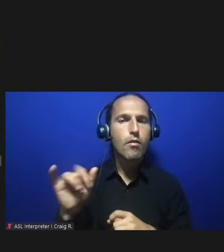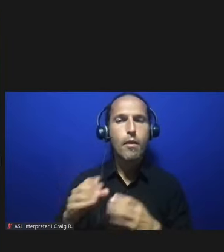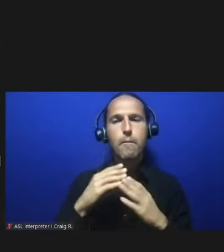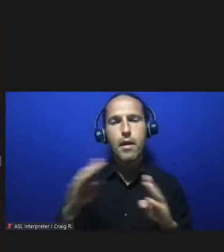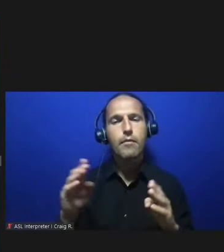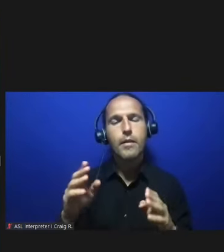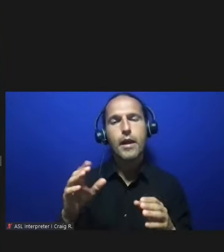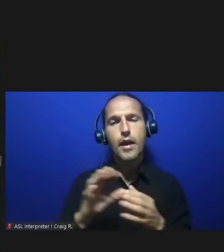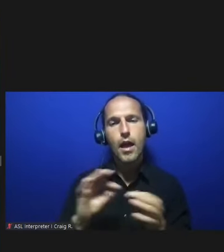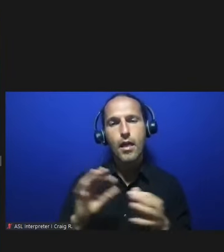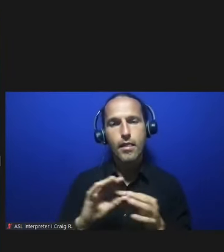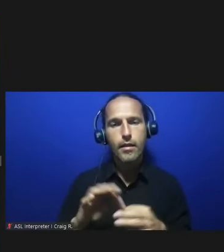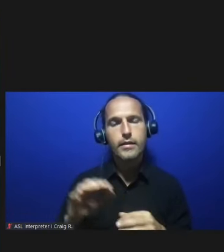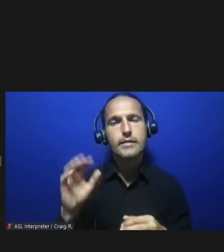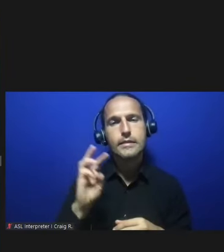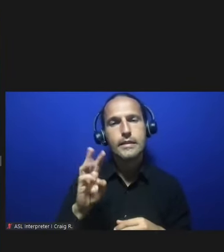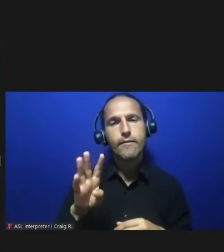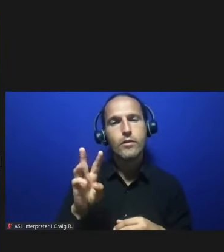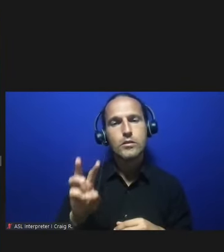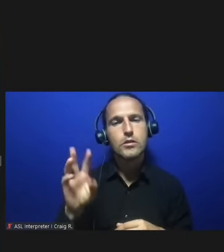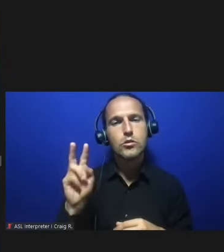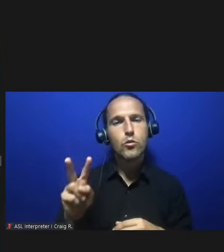at